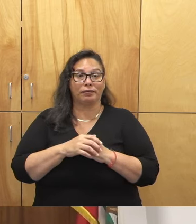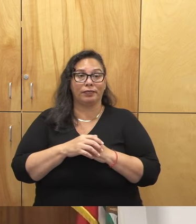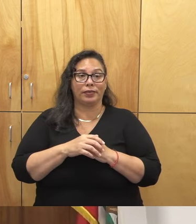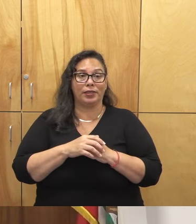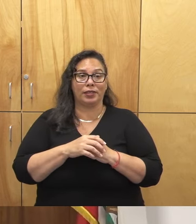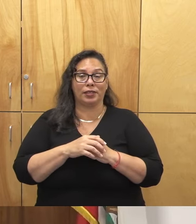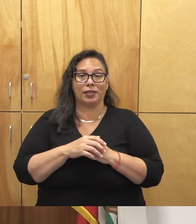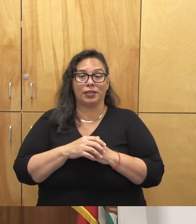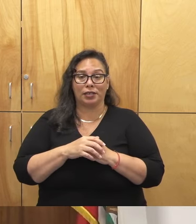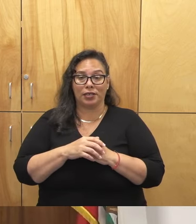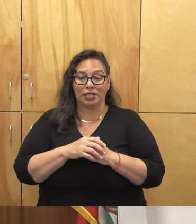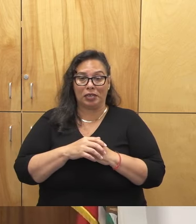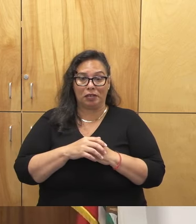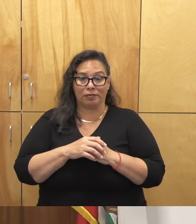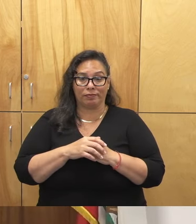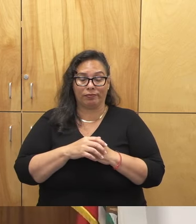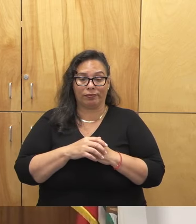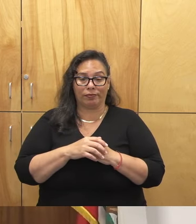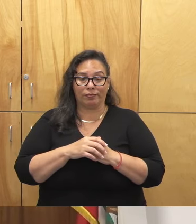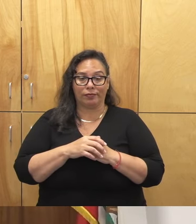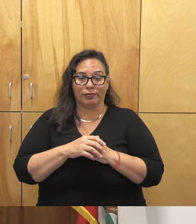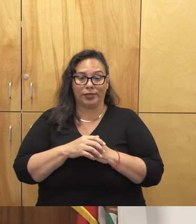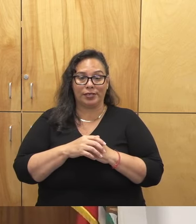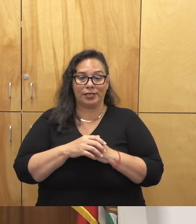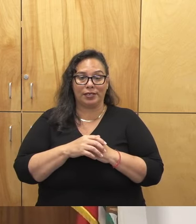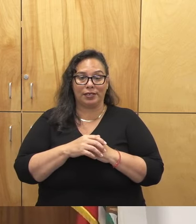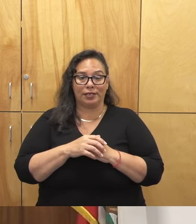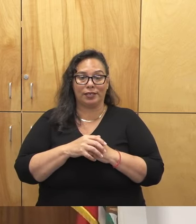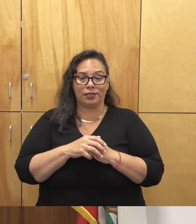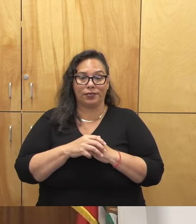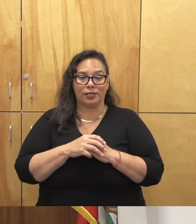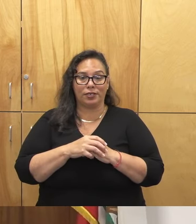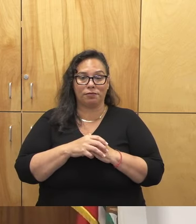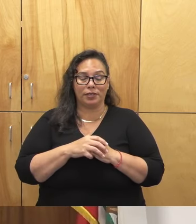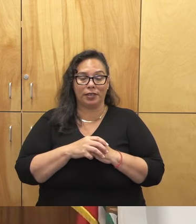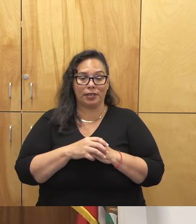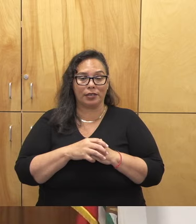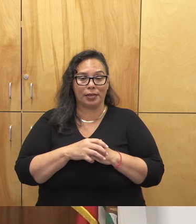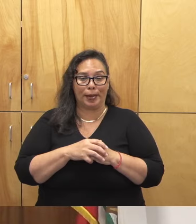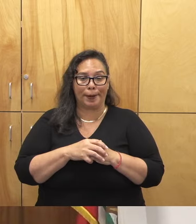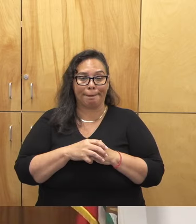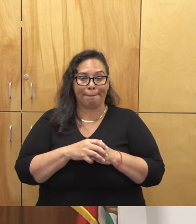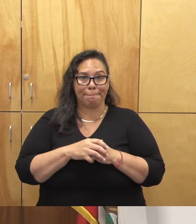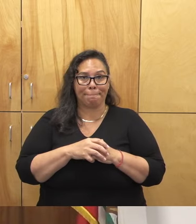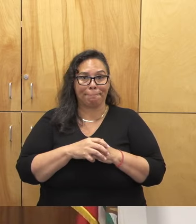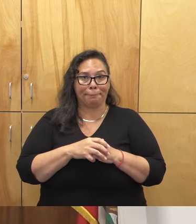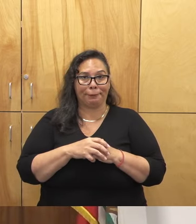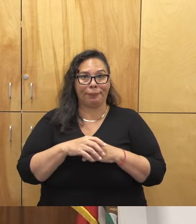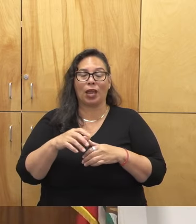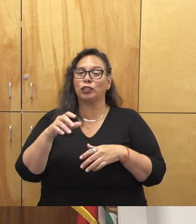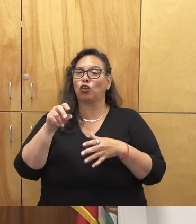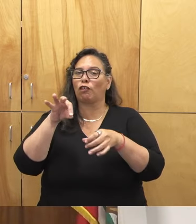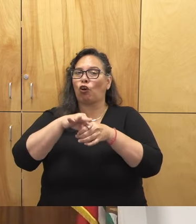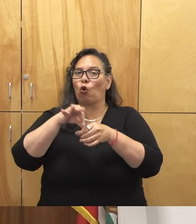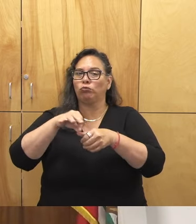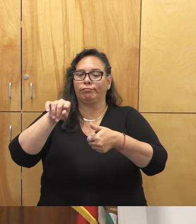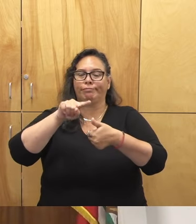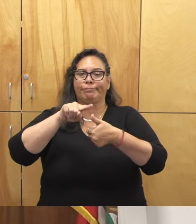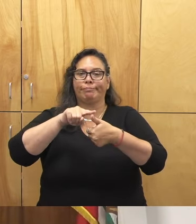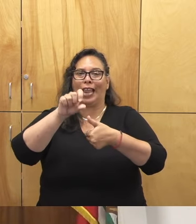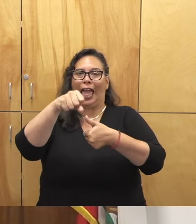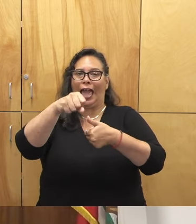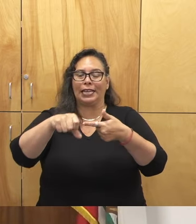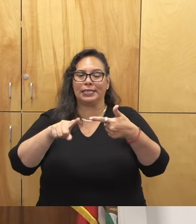I'll have our board secretary take a roll call vote. Member Lopez? Aye. Member Otto?